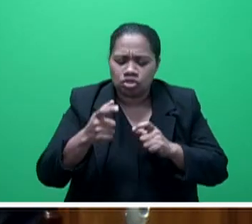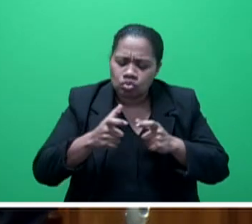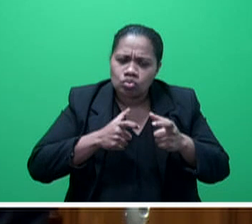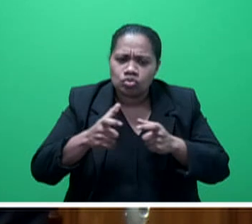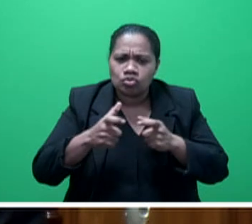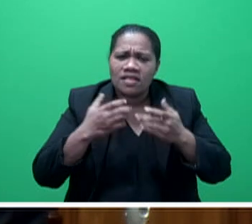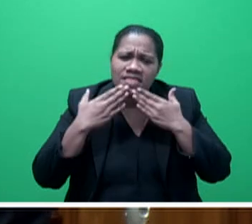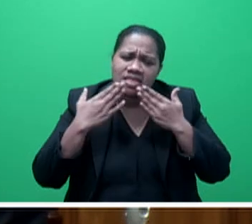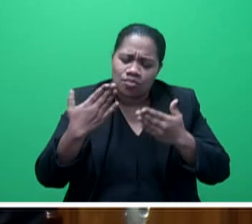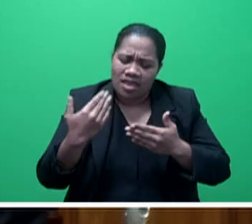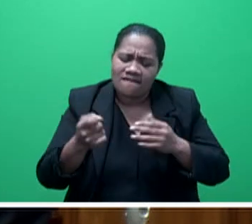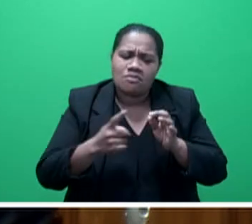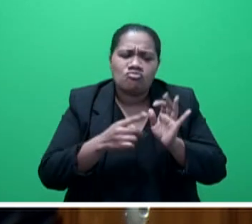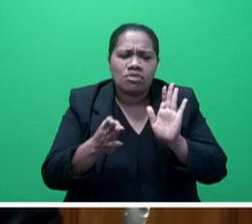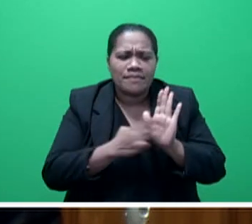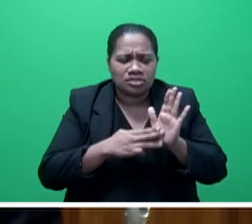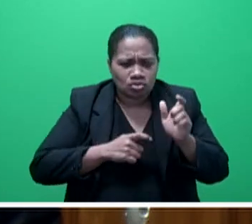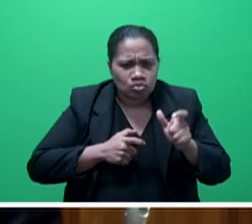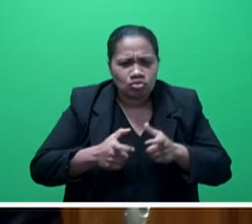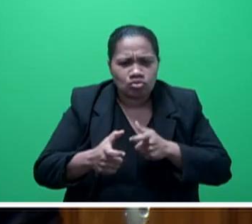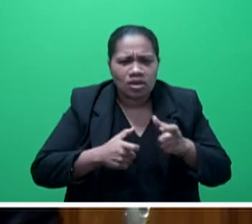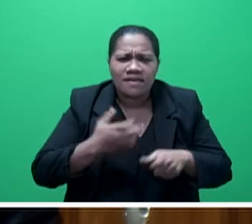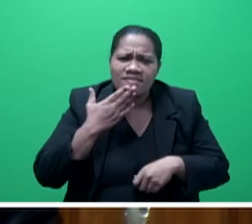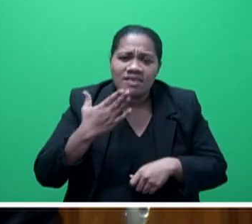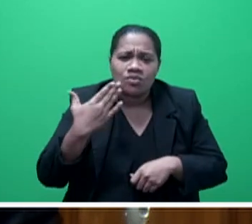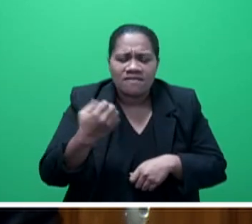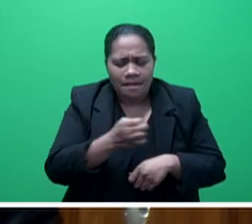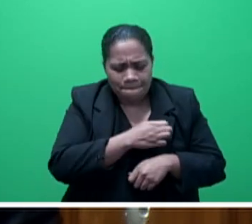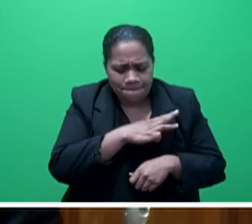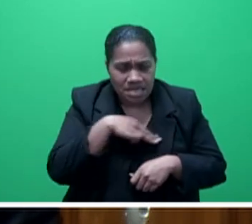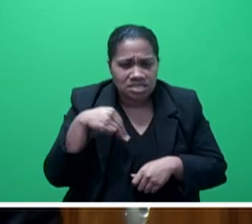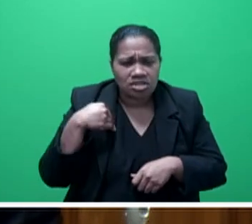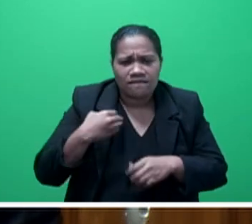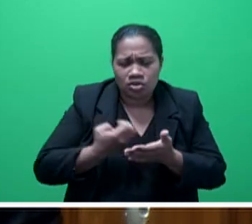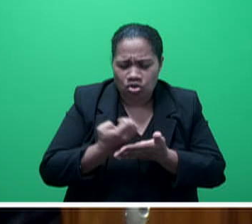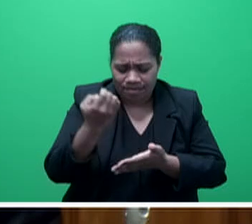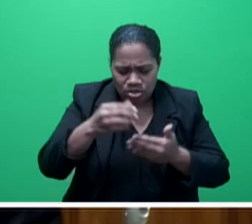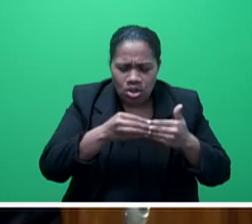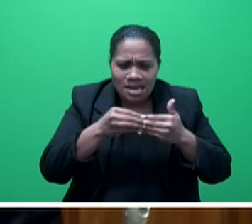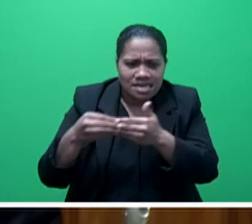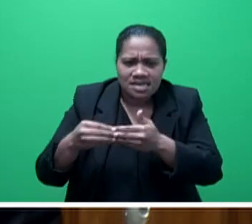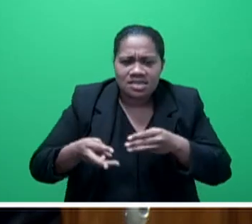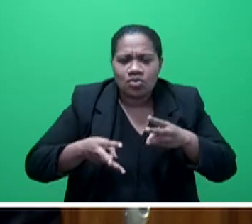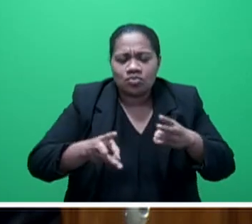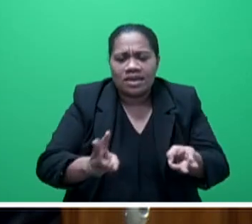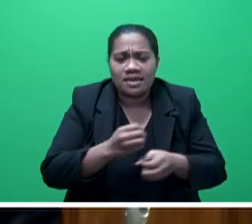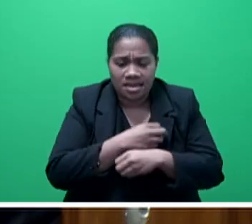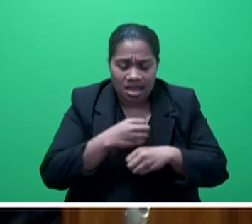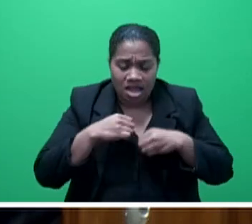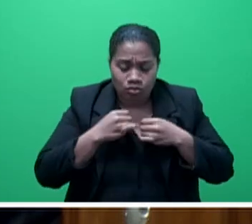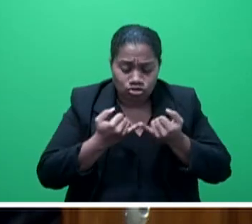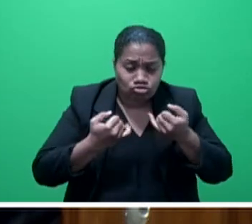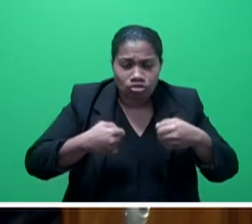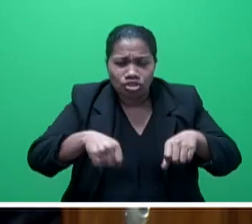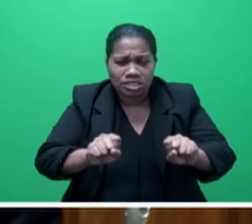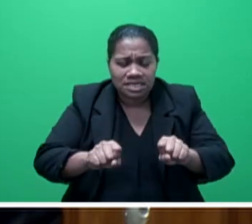Prime Minister in control. Thankfully, we have this Minister of Economy leading the way. Our strategy is clear and